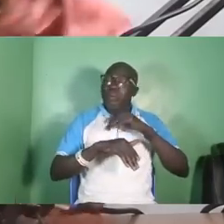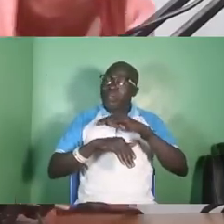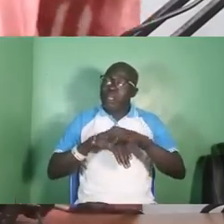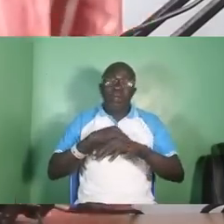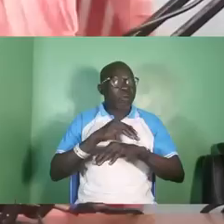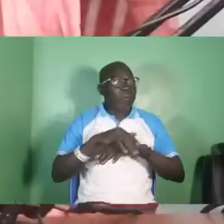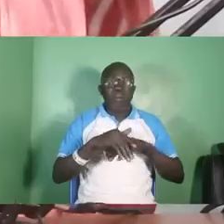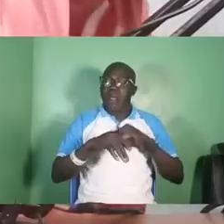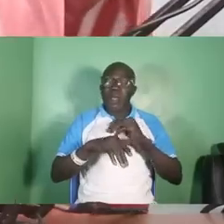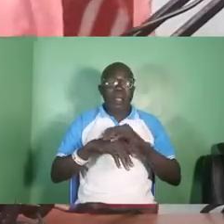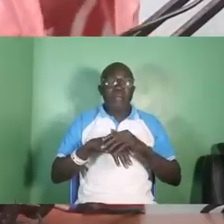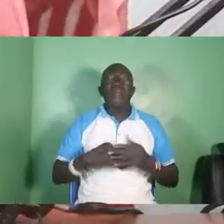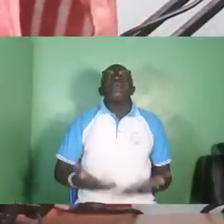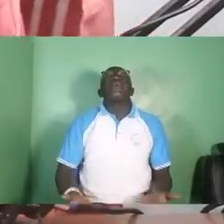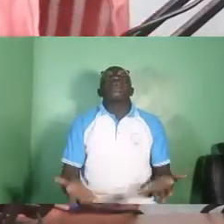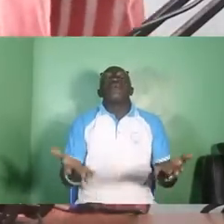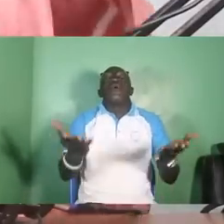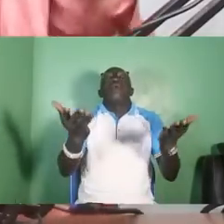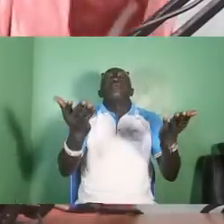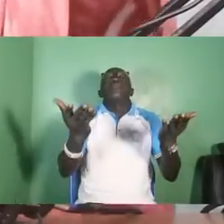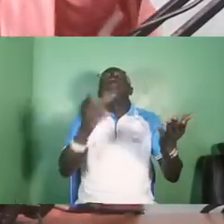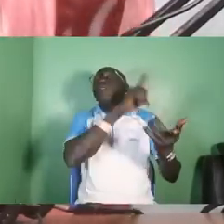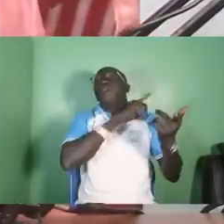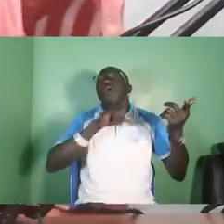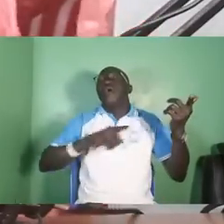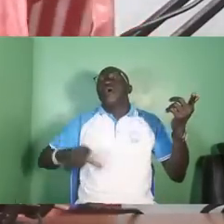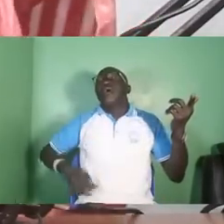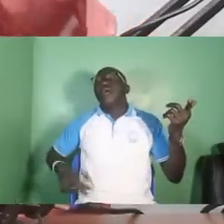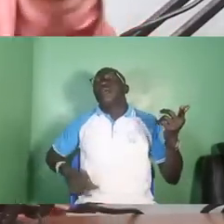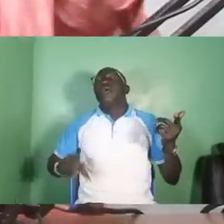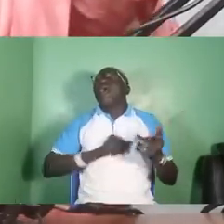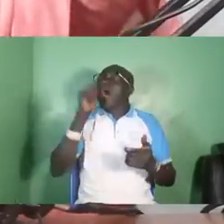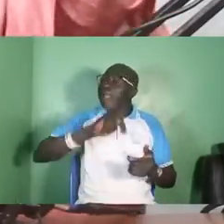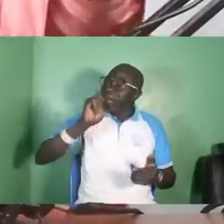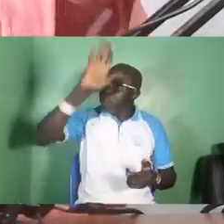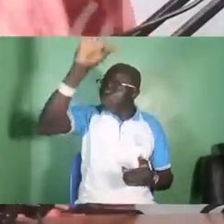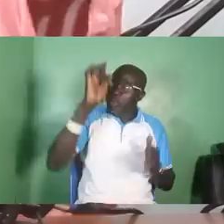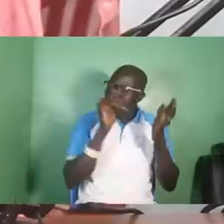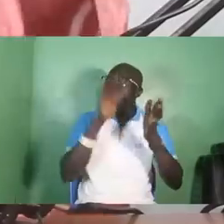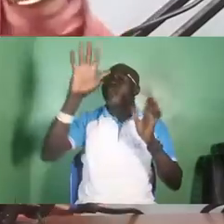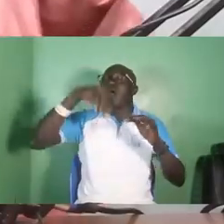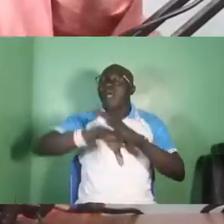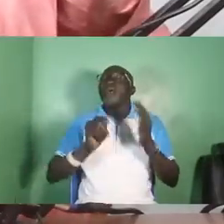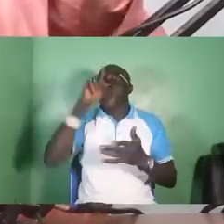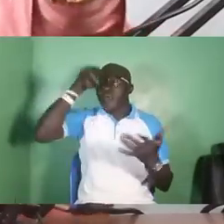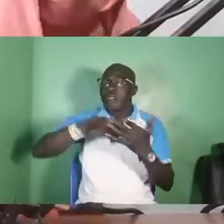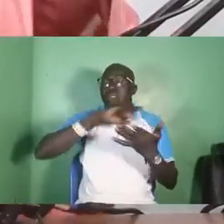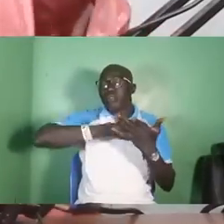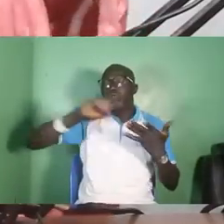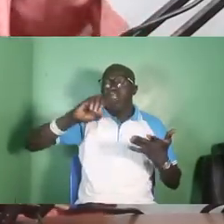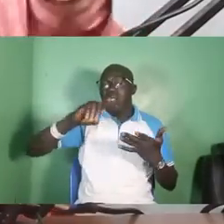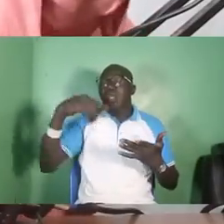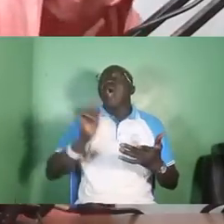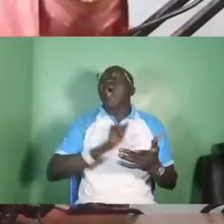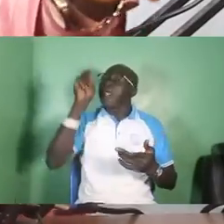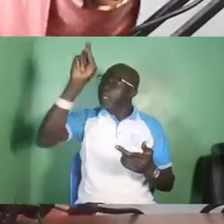se baba you are so okay lift up your head oluwa no mo ni le fowo kan I need the protection laaro soye mo ni le fowo